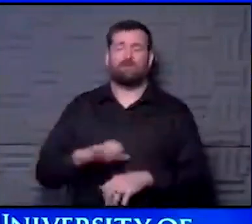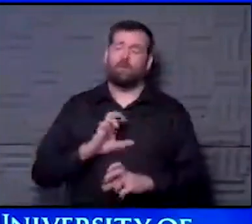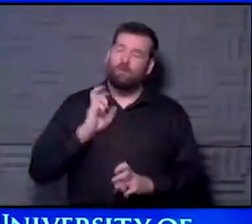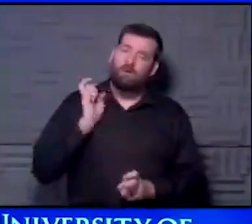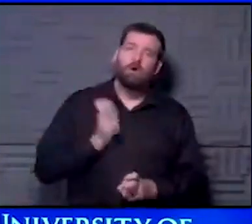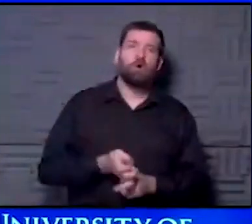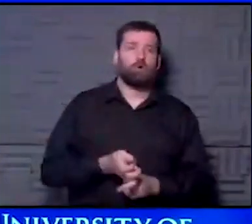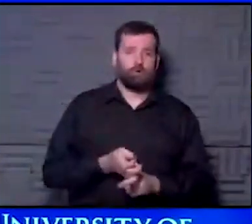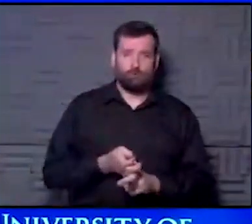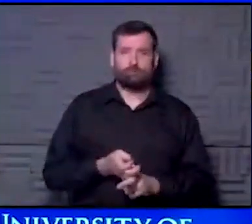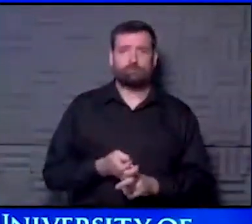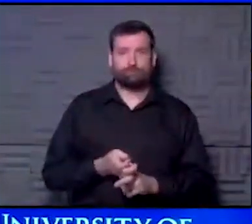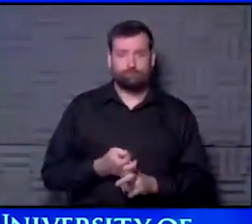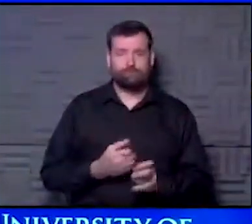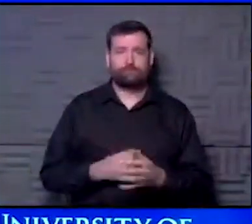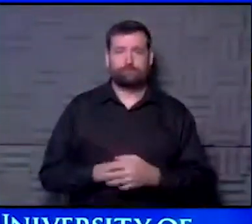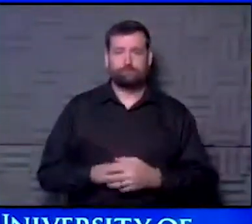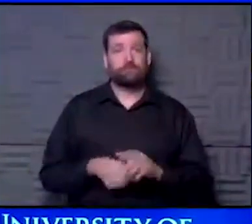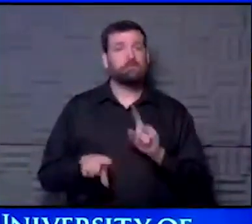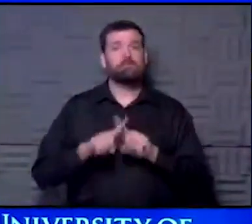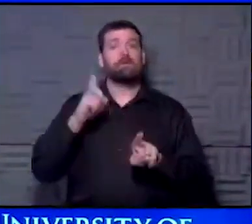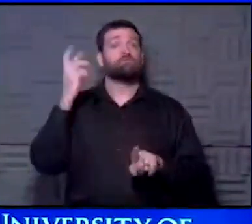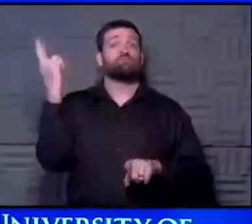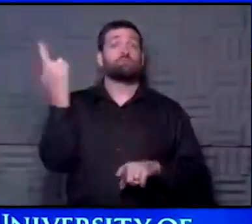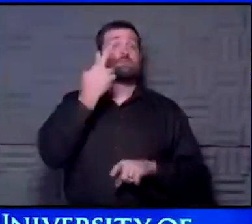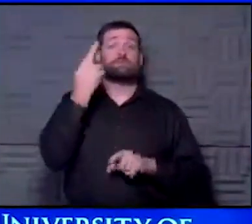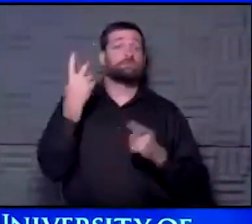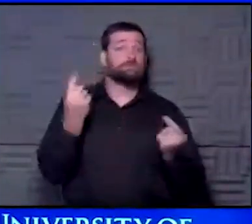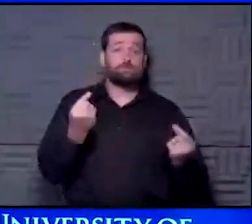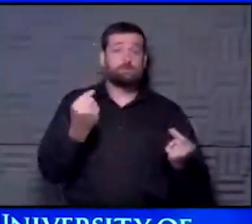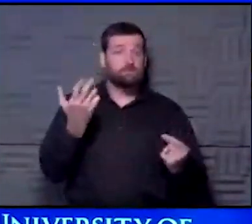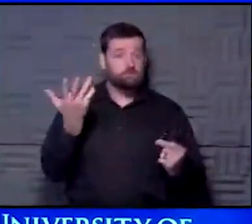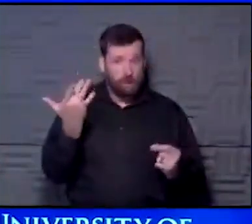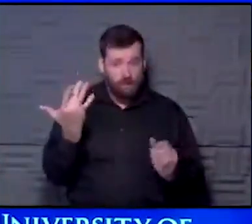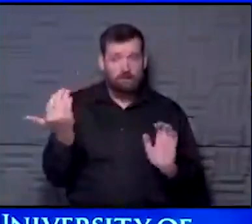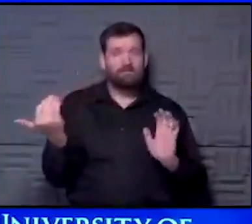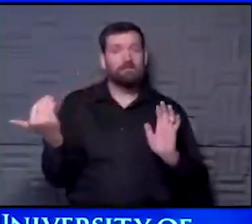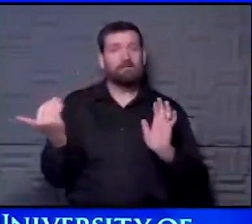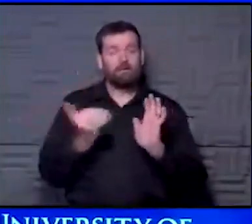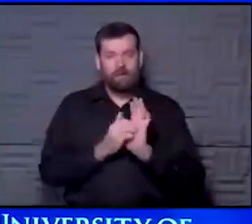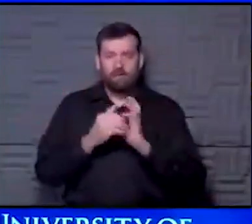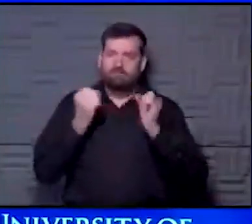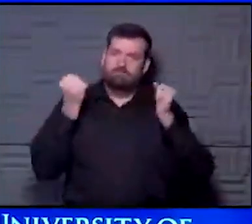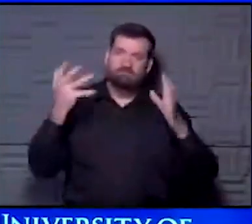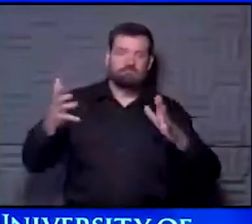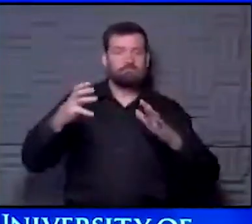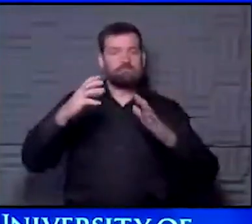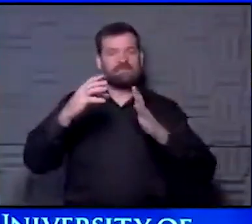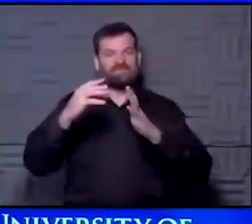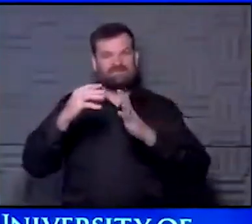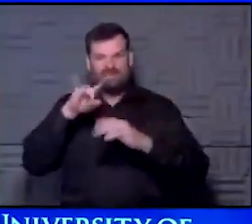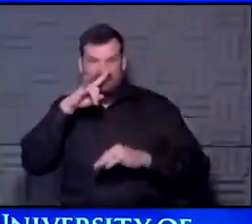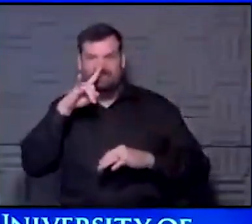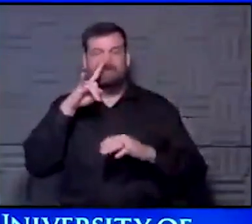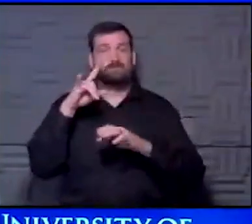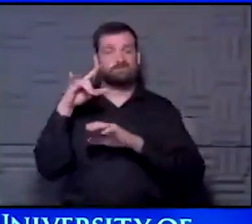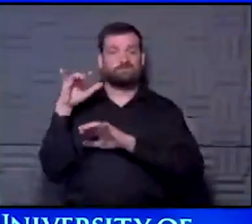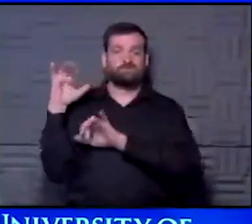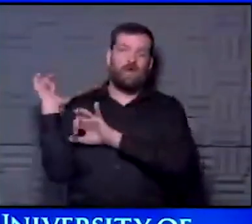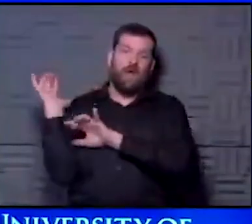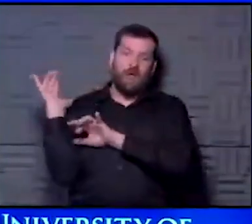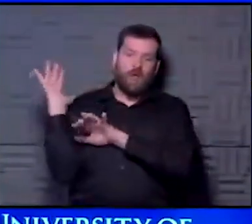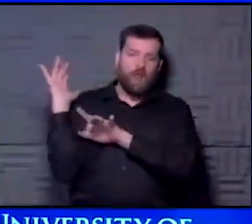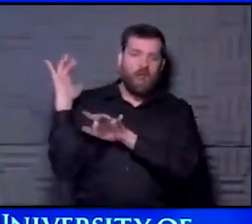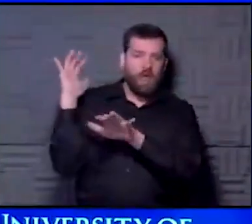hard. But the reason you do it is, again, we know you've got a bunch of kids or a bunch of people come into one part of the community